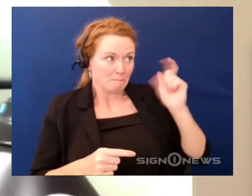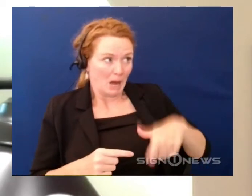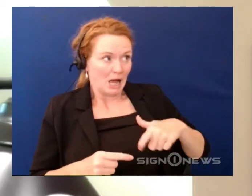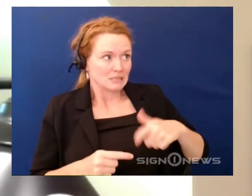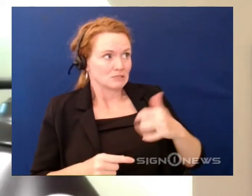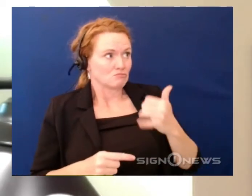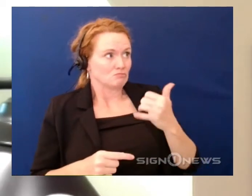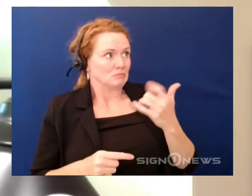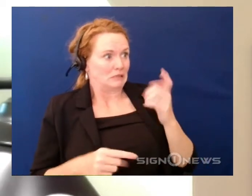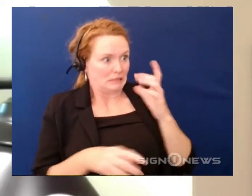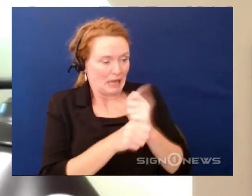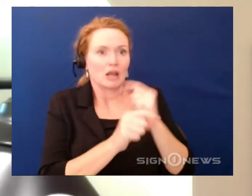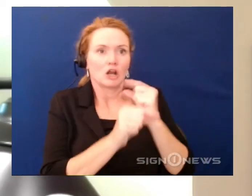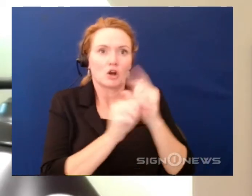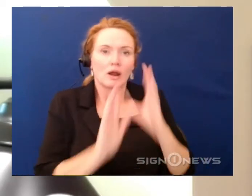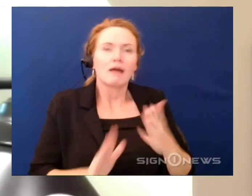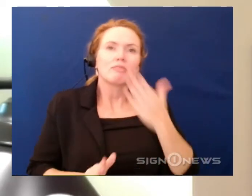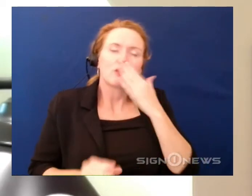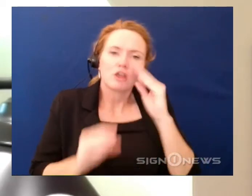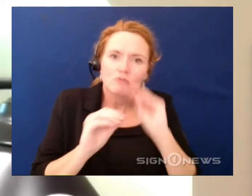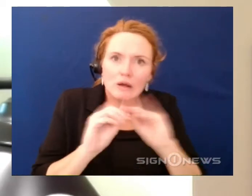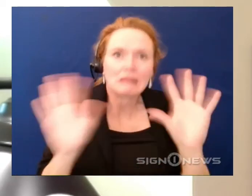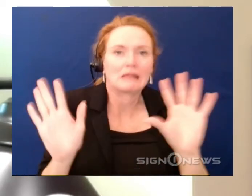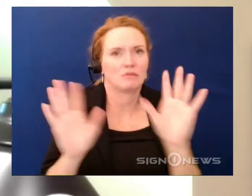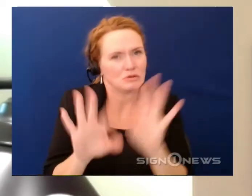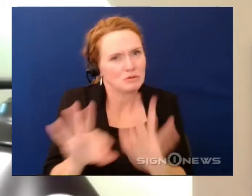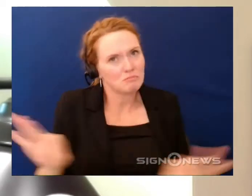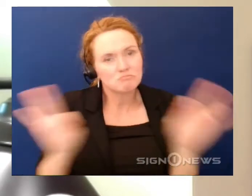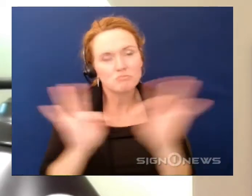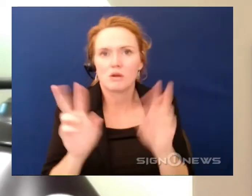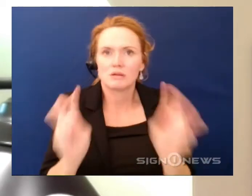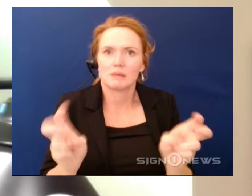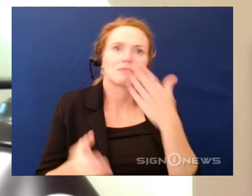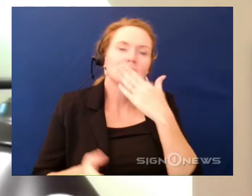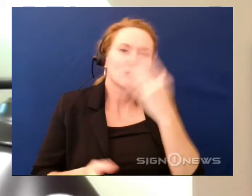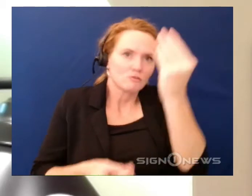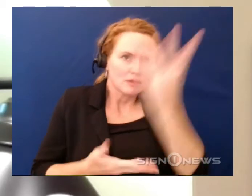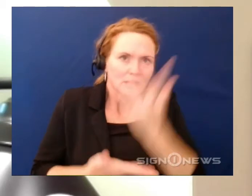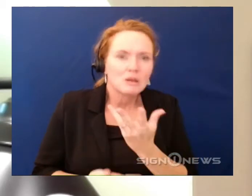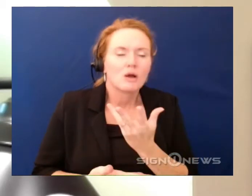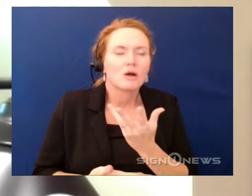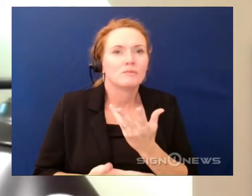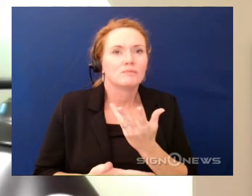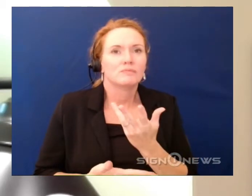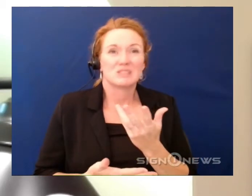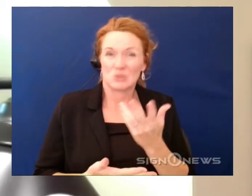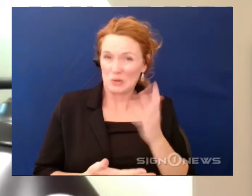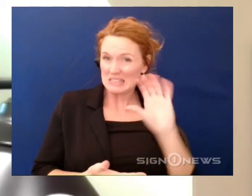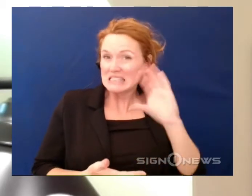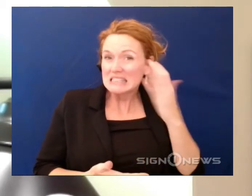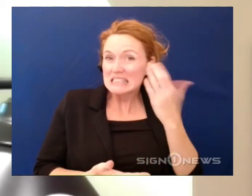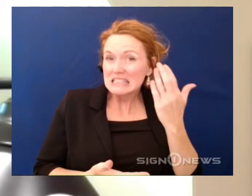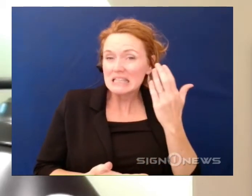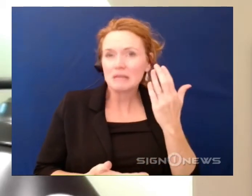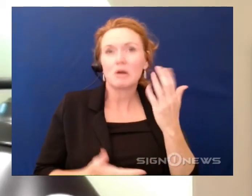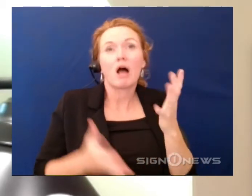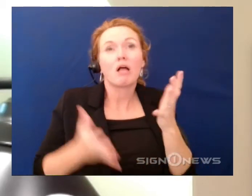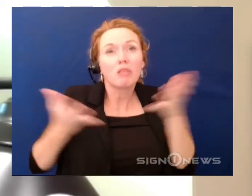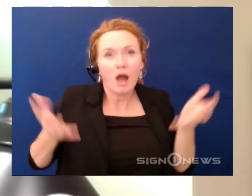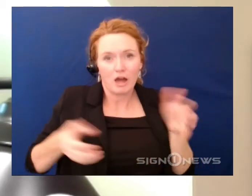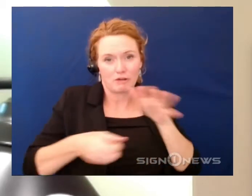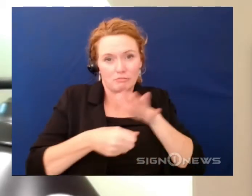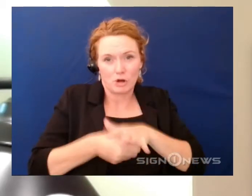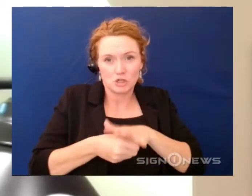wrong. Thank you so much for clarifying this such an important topic. So it sounds like there's a lot of pressure on this. Tim?